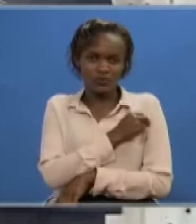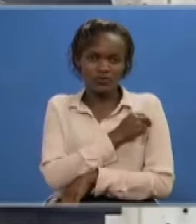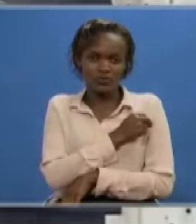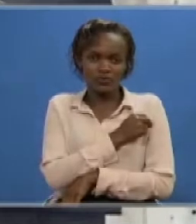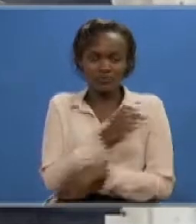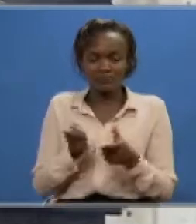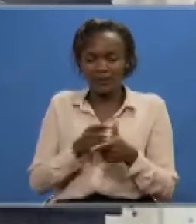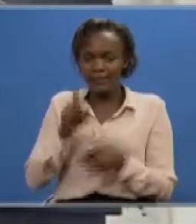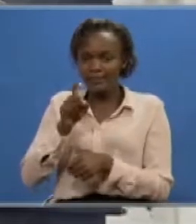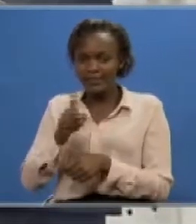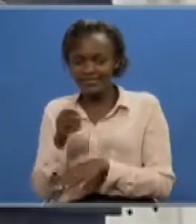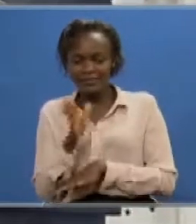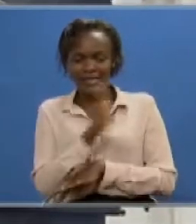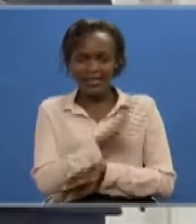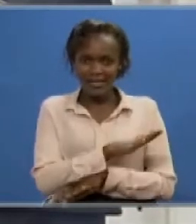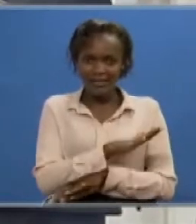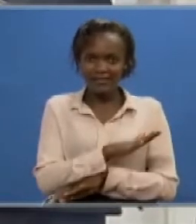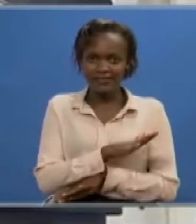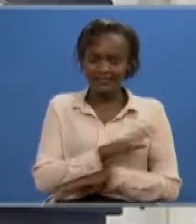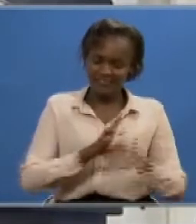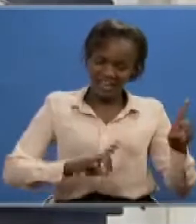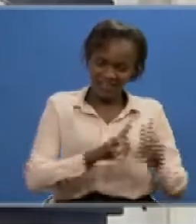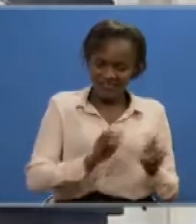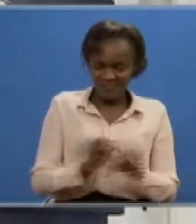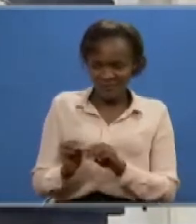we will have to revert back to lockdown.